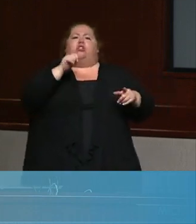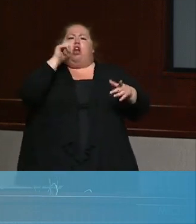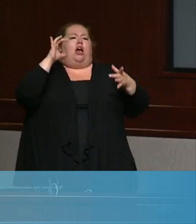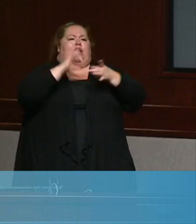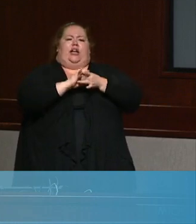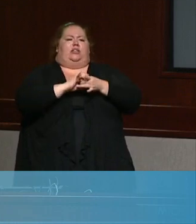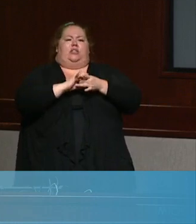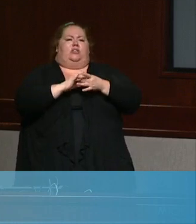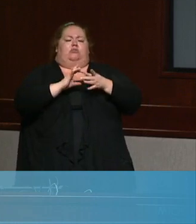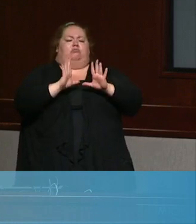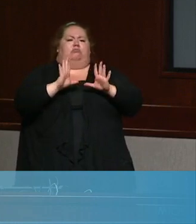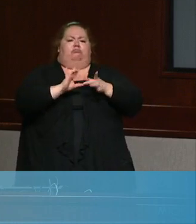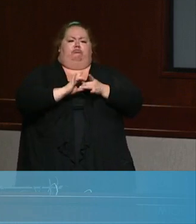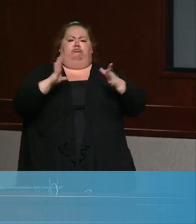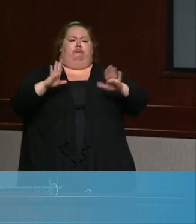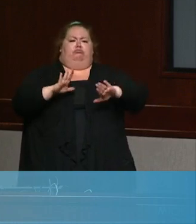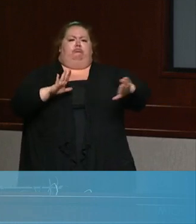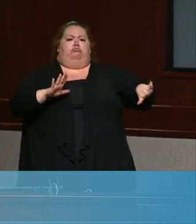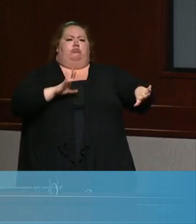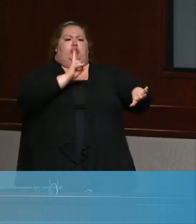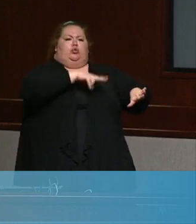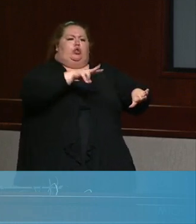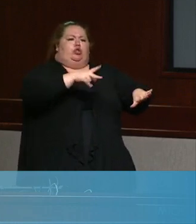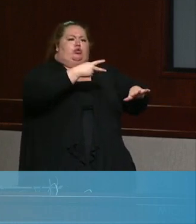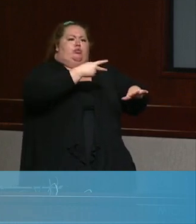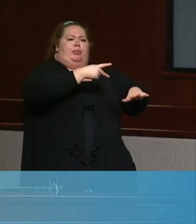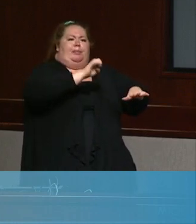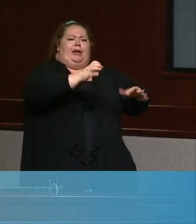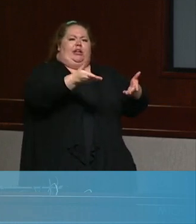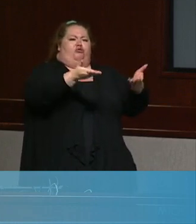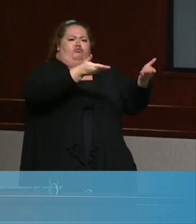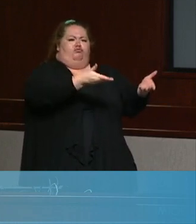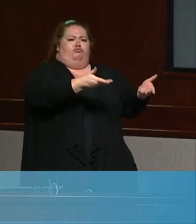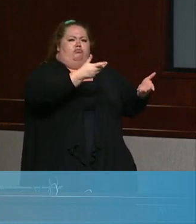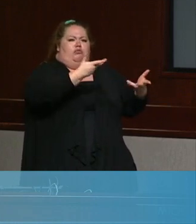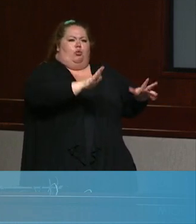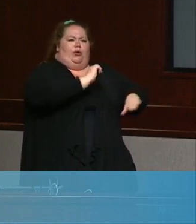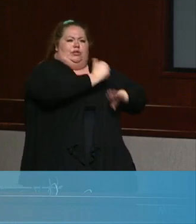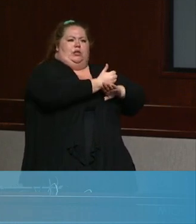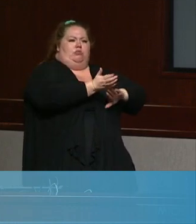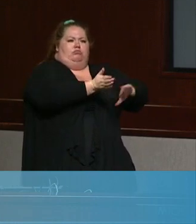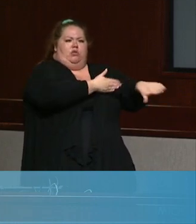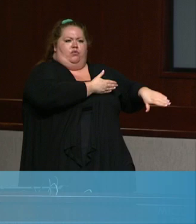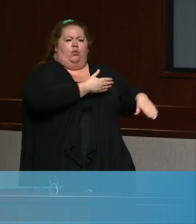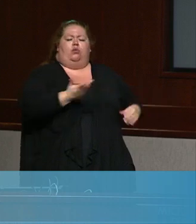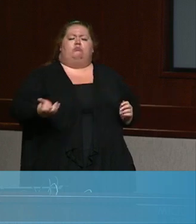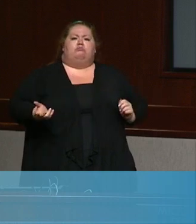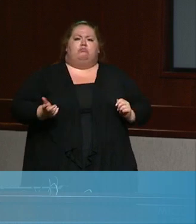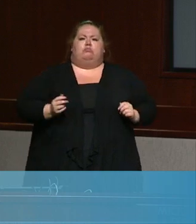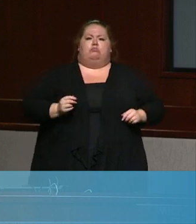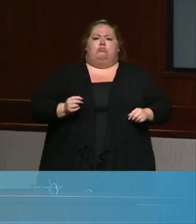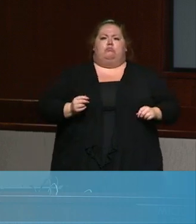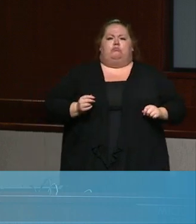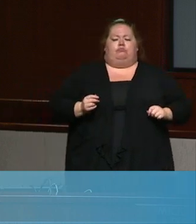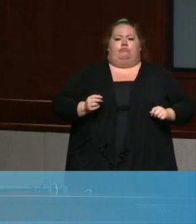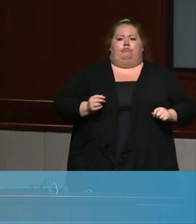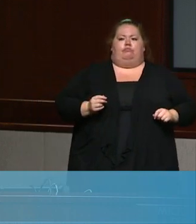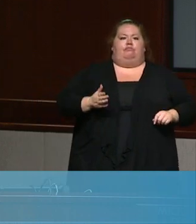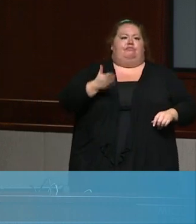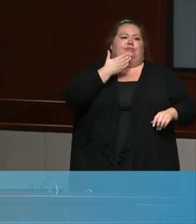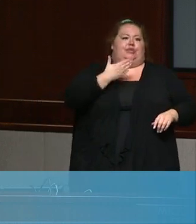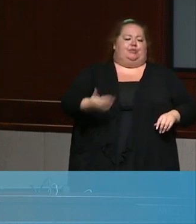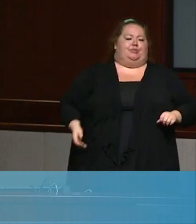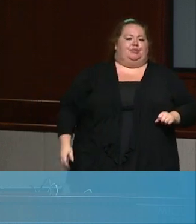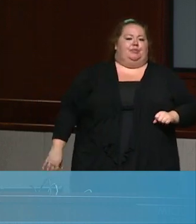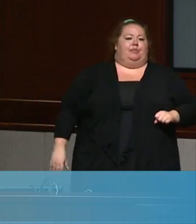sorry we had to ask you to clarify. We just needed to understand better. That order was placed before that time. No worries, thank you.